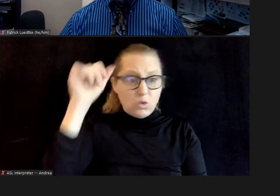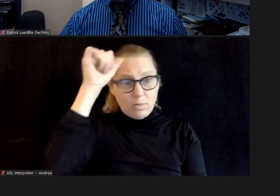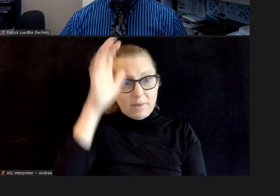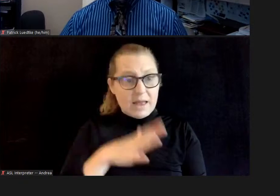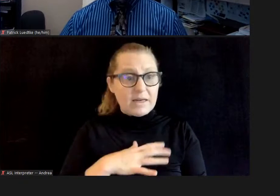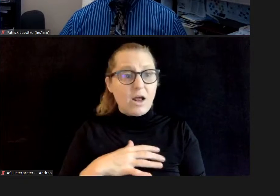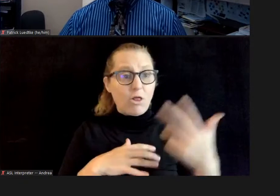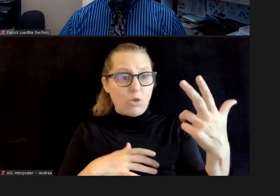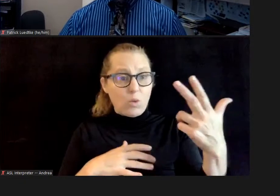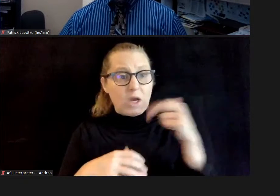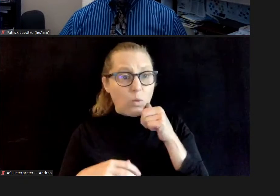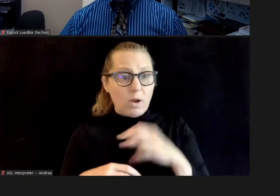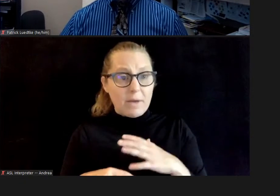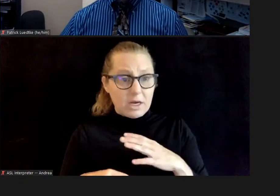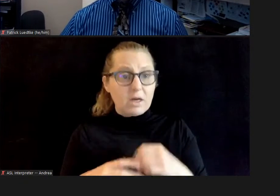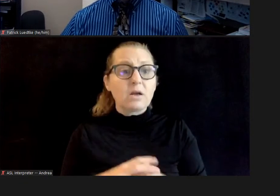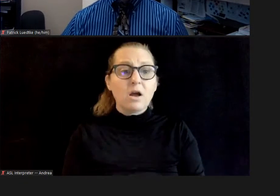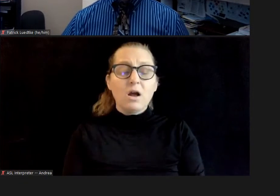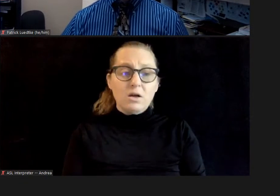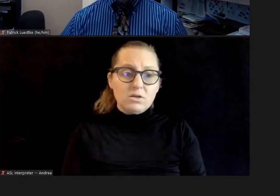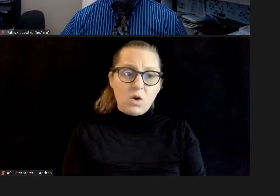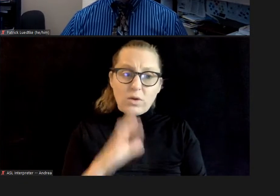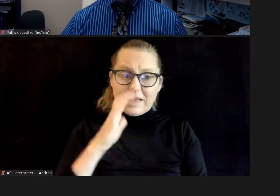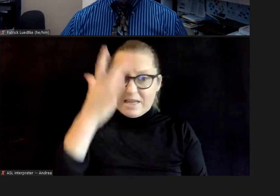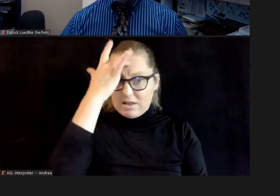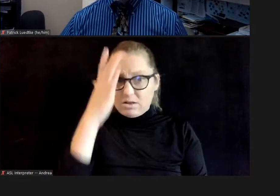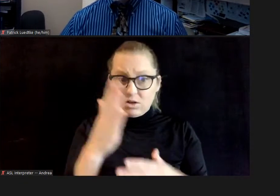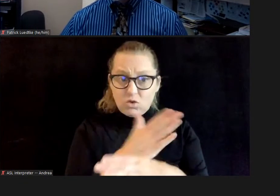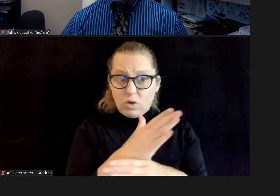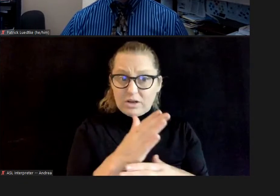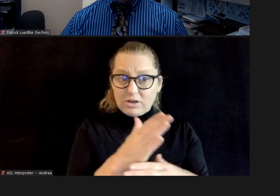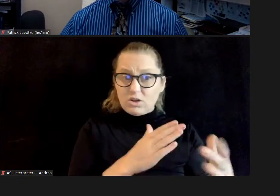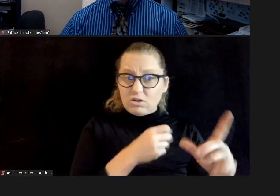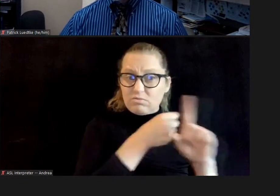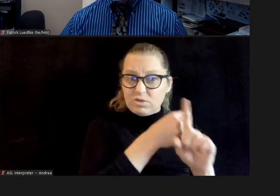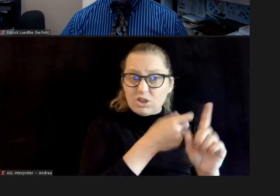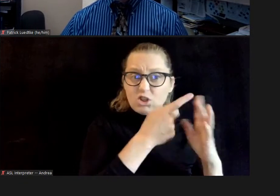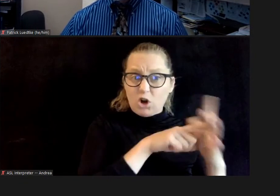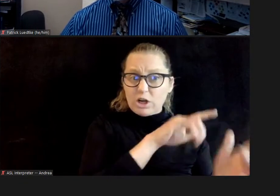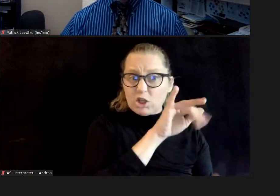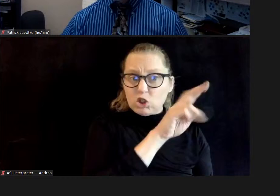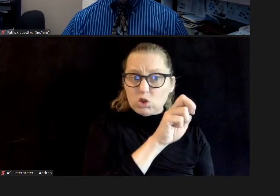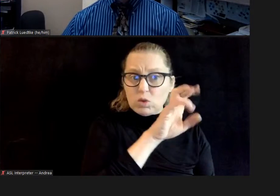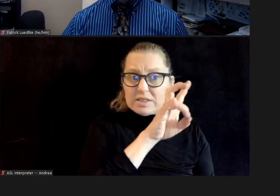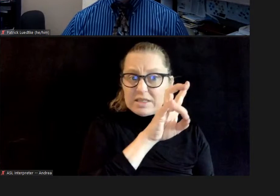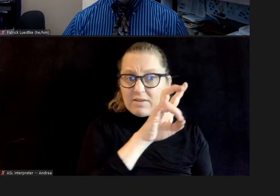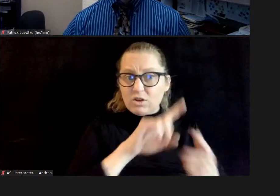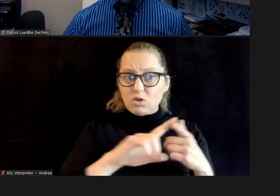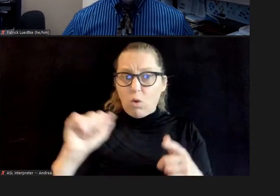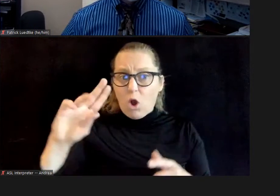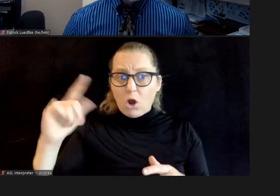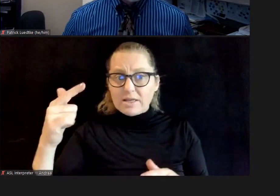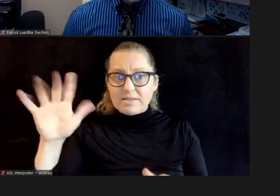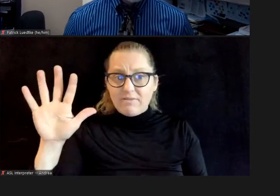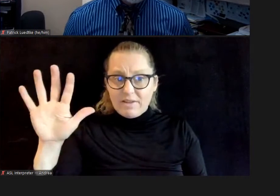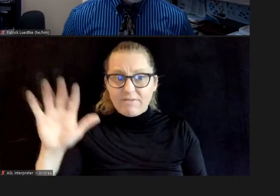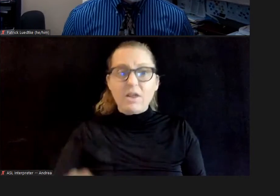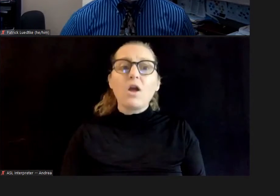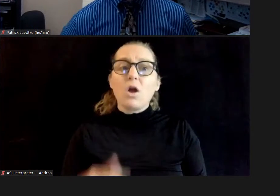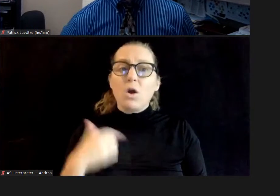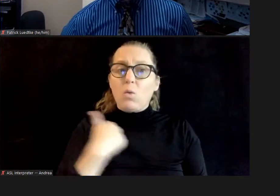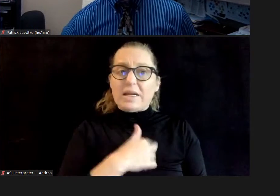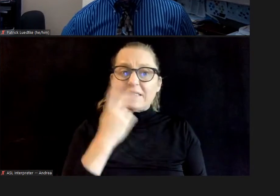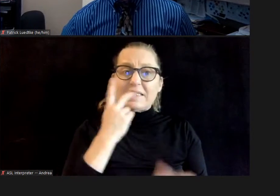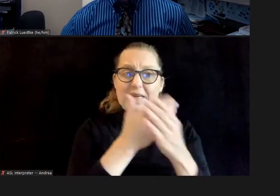women, with illnesses ranging in onset from June 7th to August 5th. We see cases across